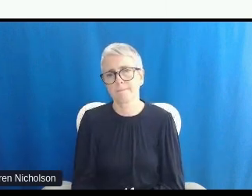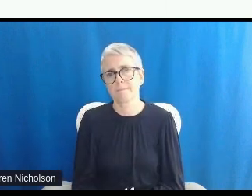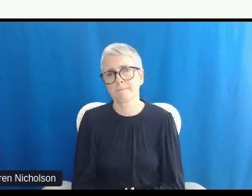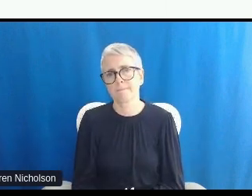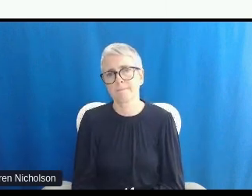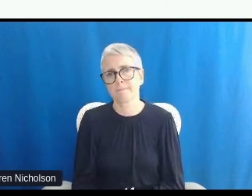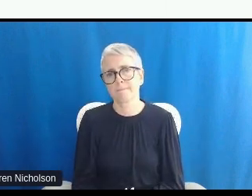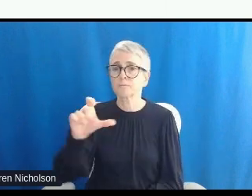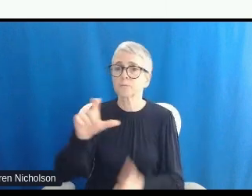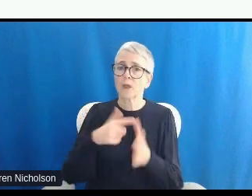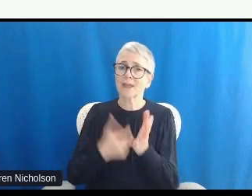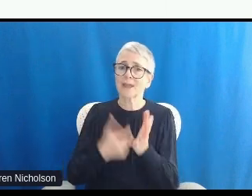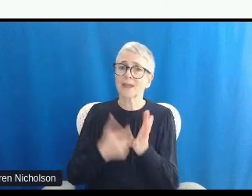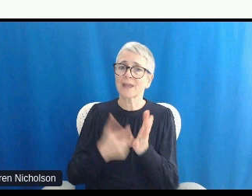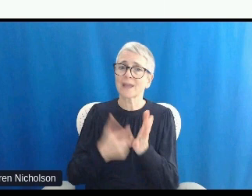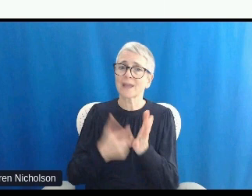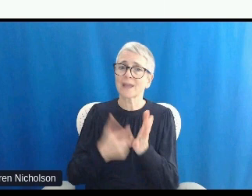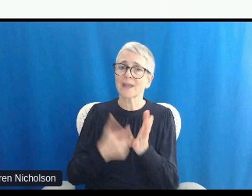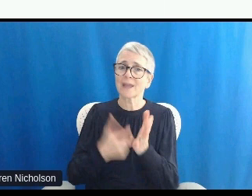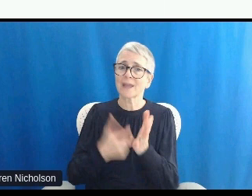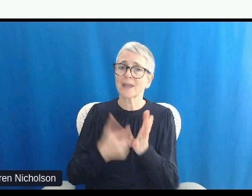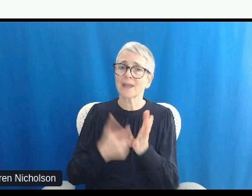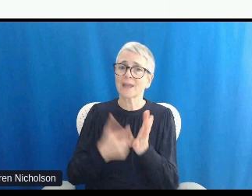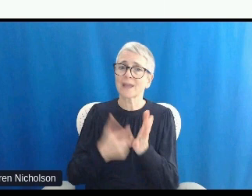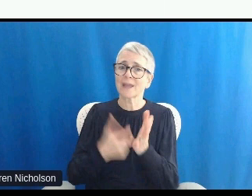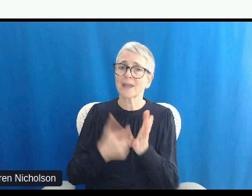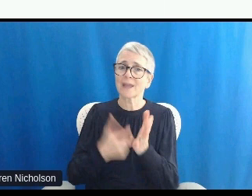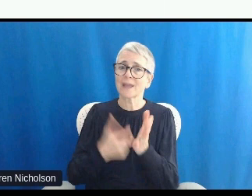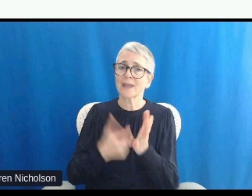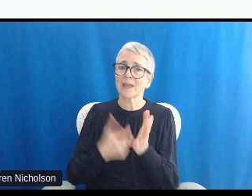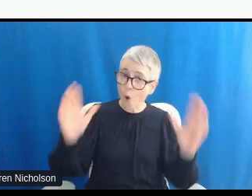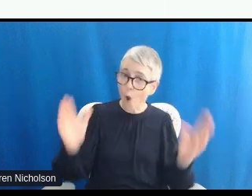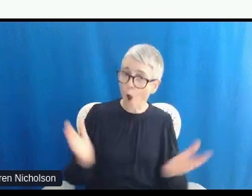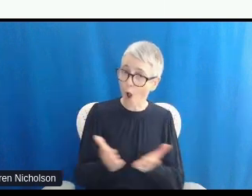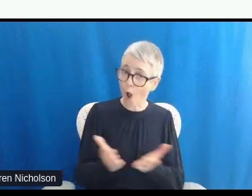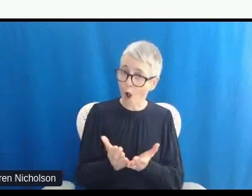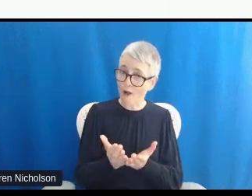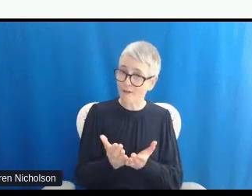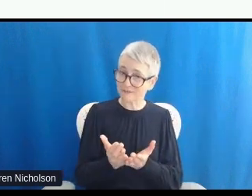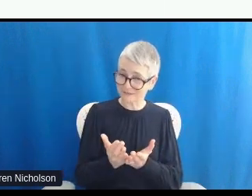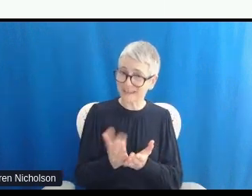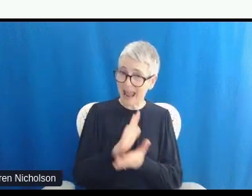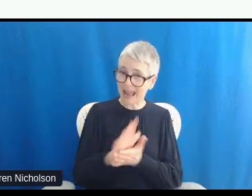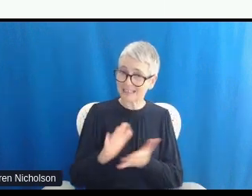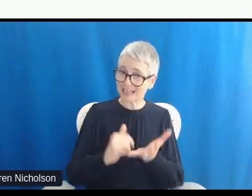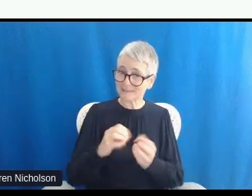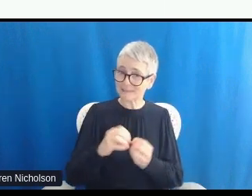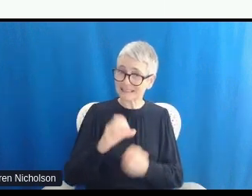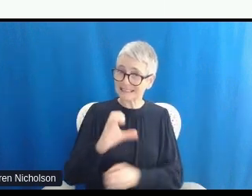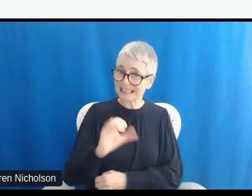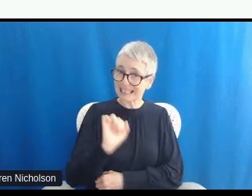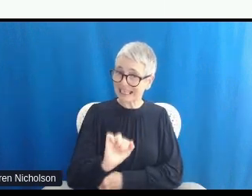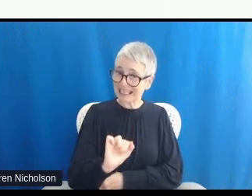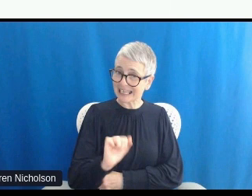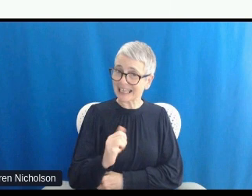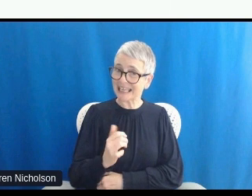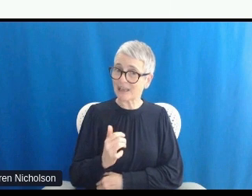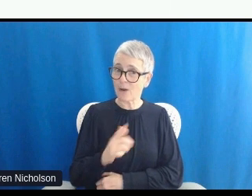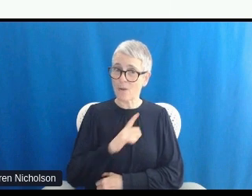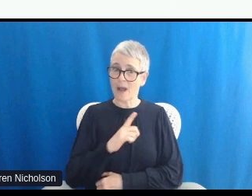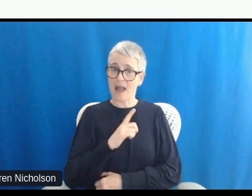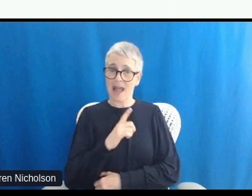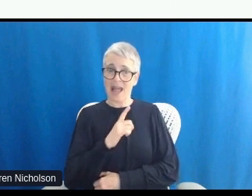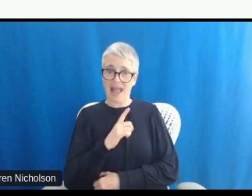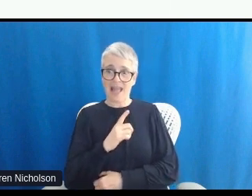Carol has asked, is this a worldwide program for staff in HSBC globally? As a very topical question, as we